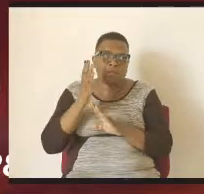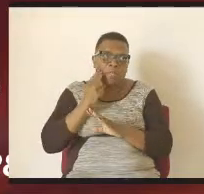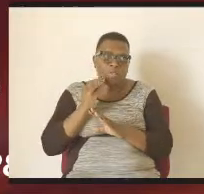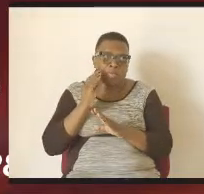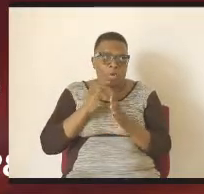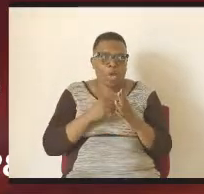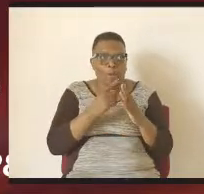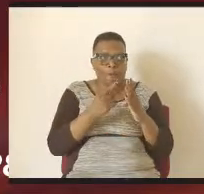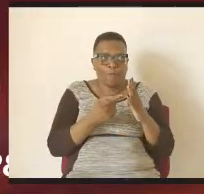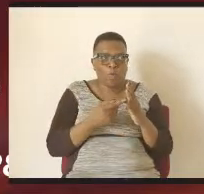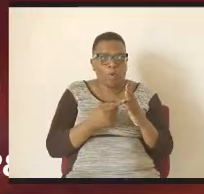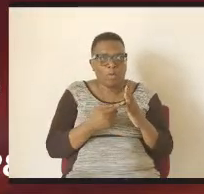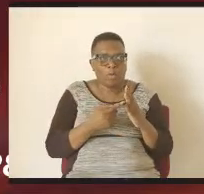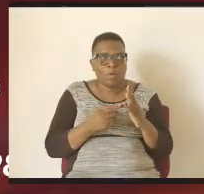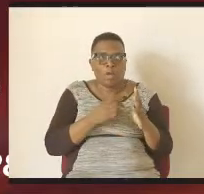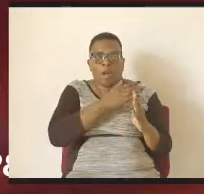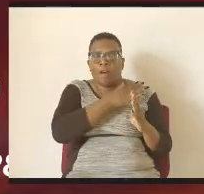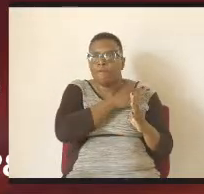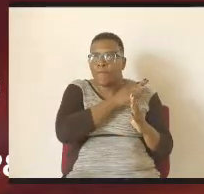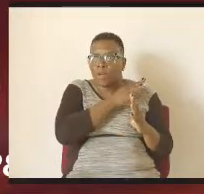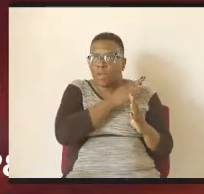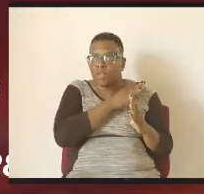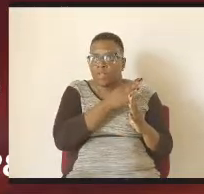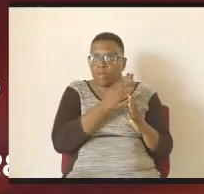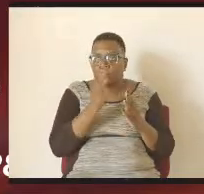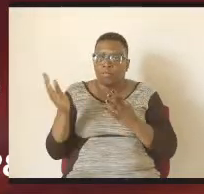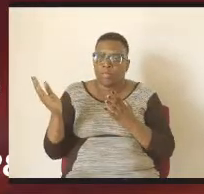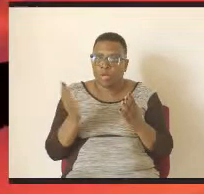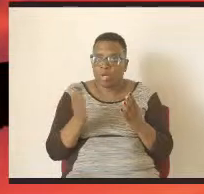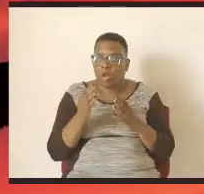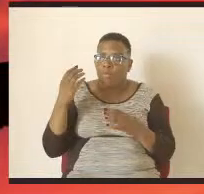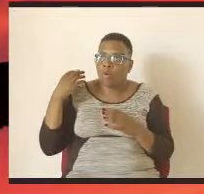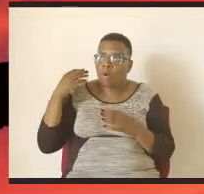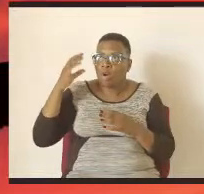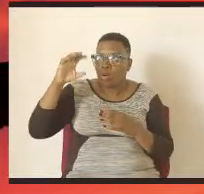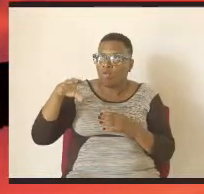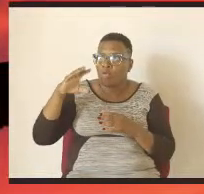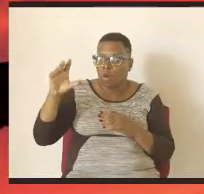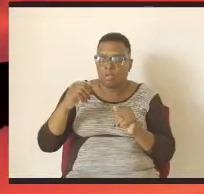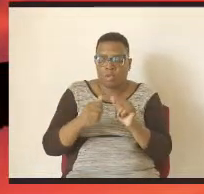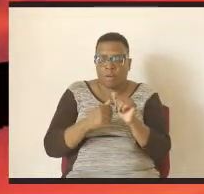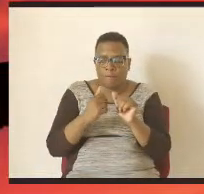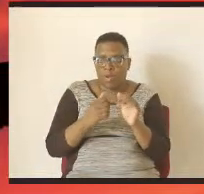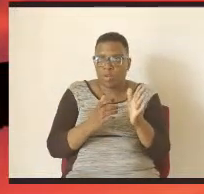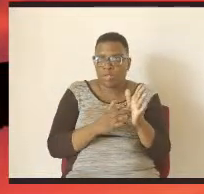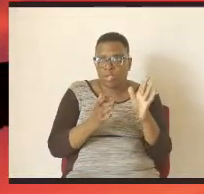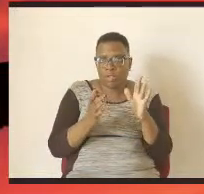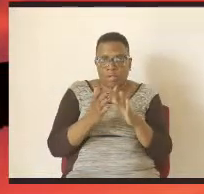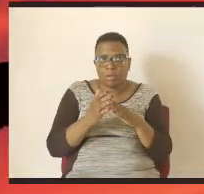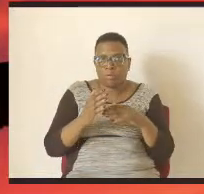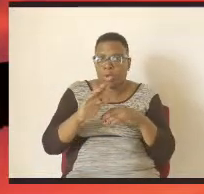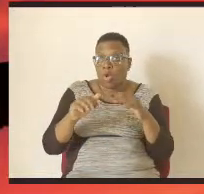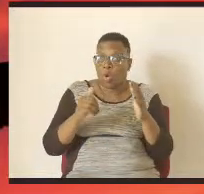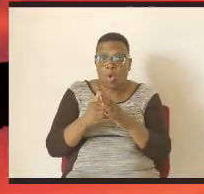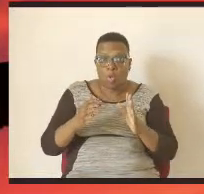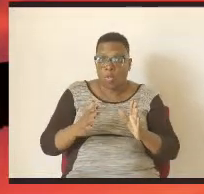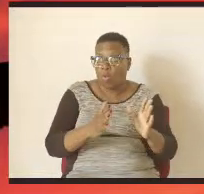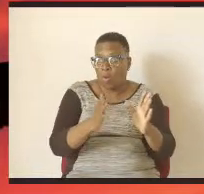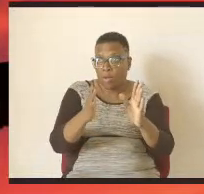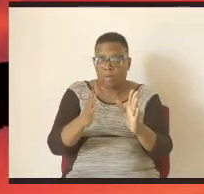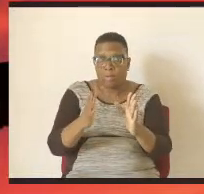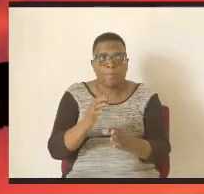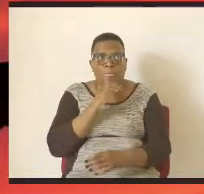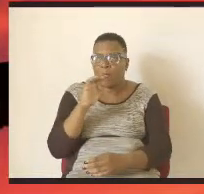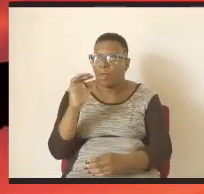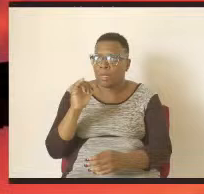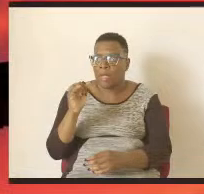four, we just said we need to volunteer to take up our cross daily and follow Jesus all the way. Unlike Simon that